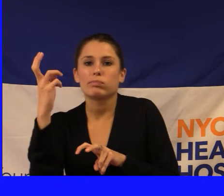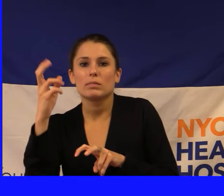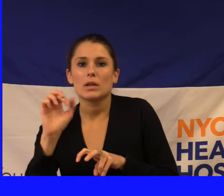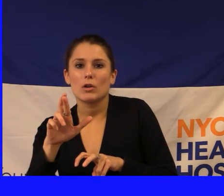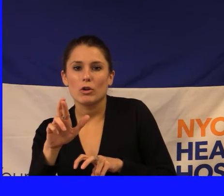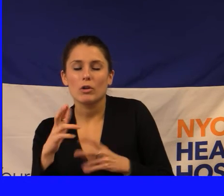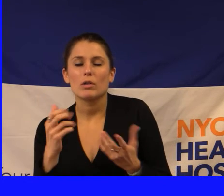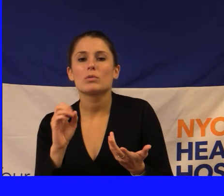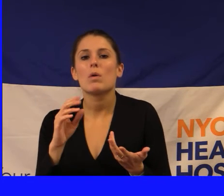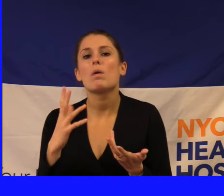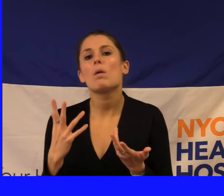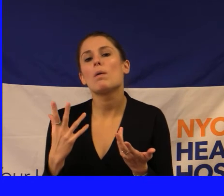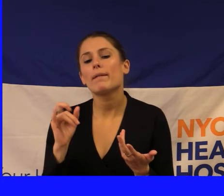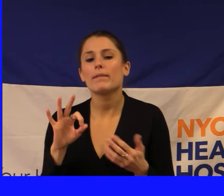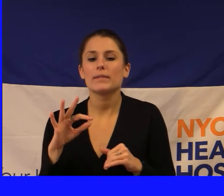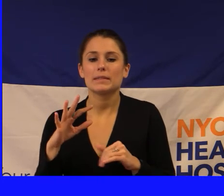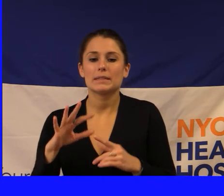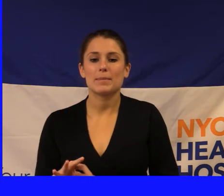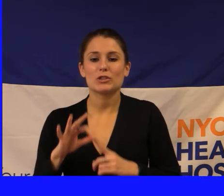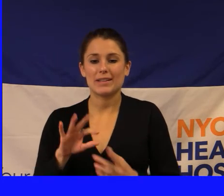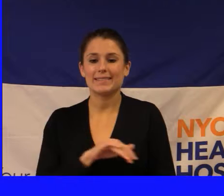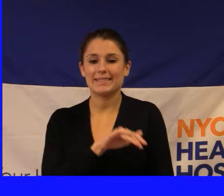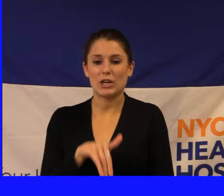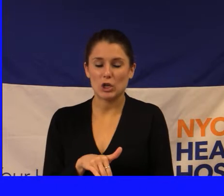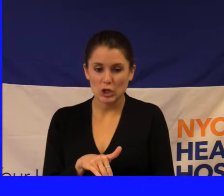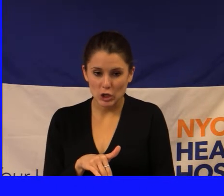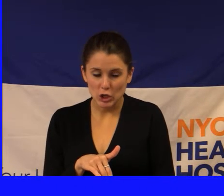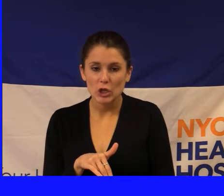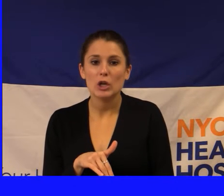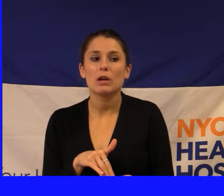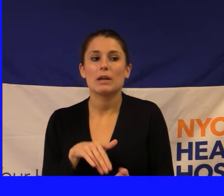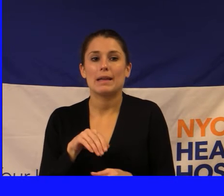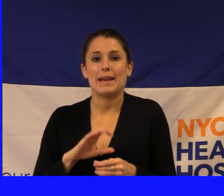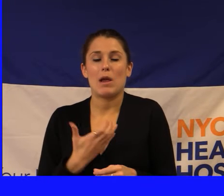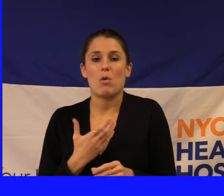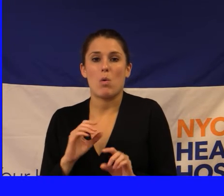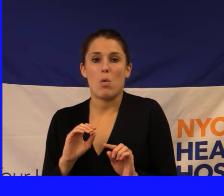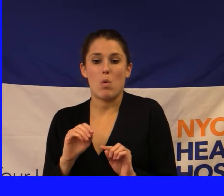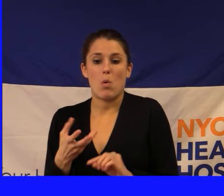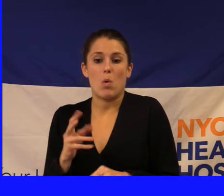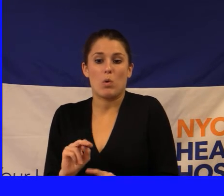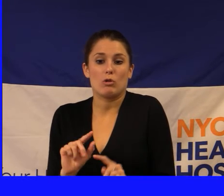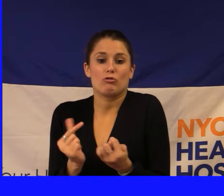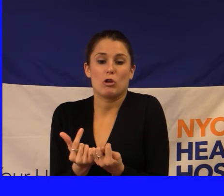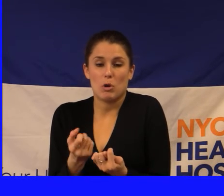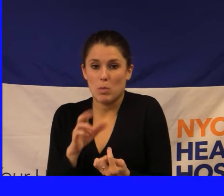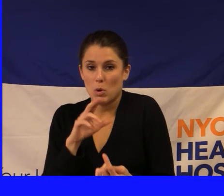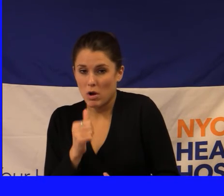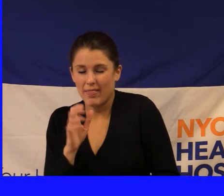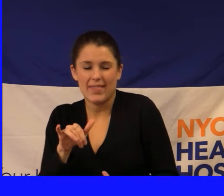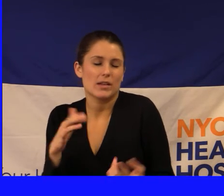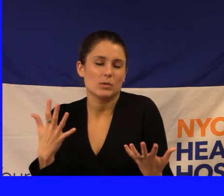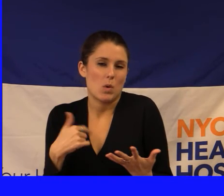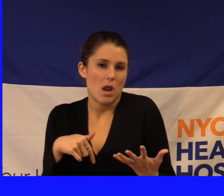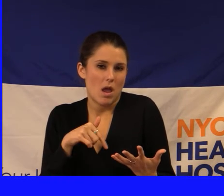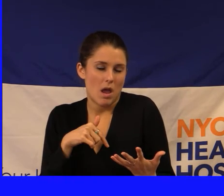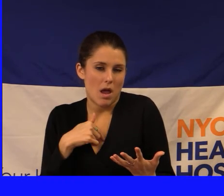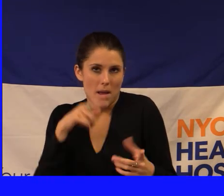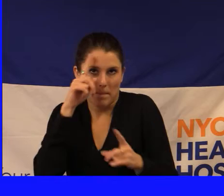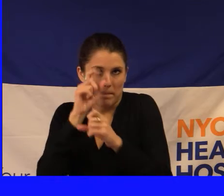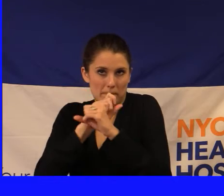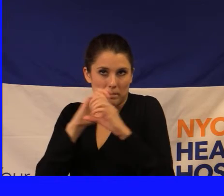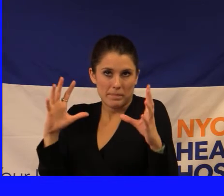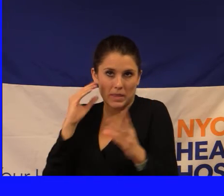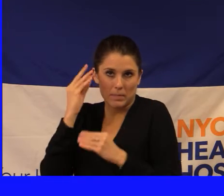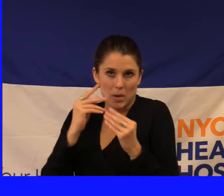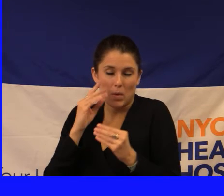of specialized centers within our own group or not, I think that's really what I'm looking at. I know I'm aware there are